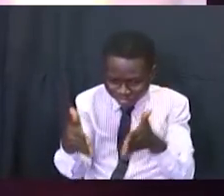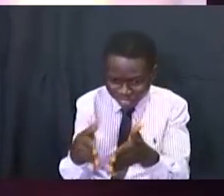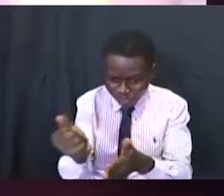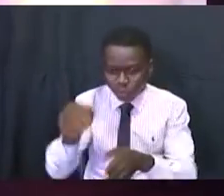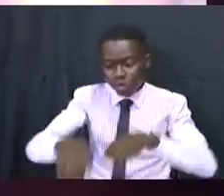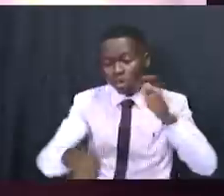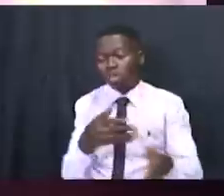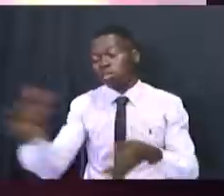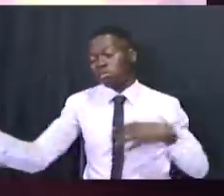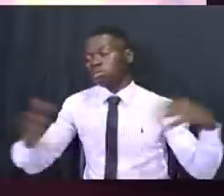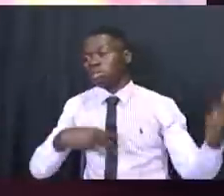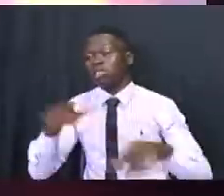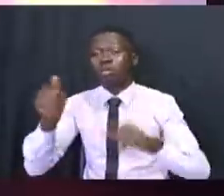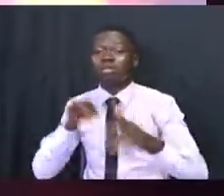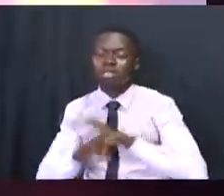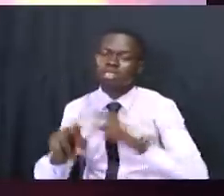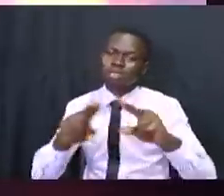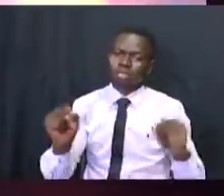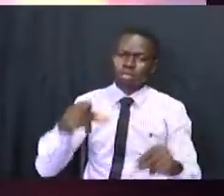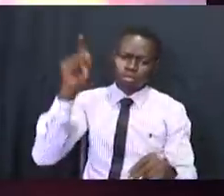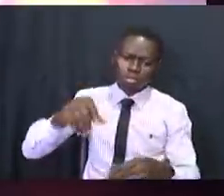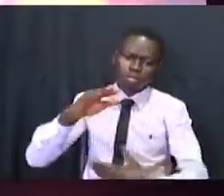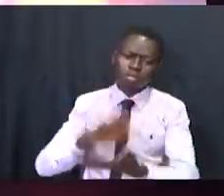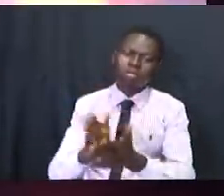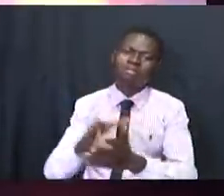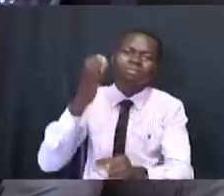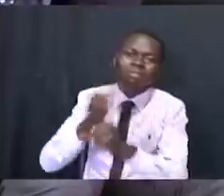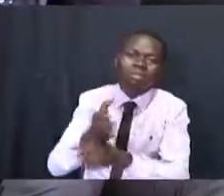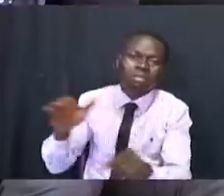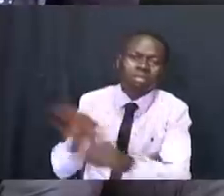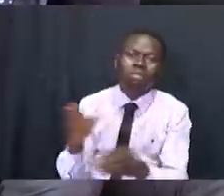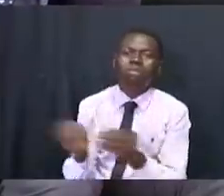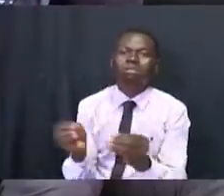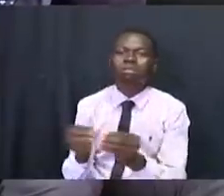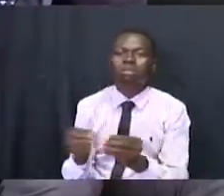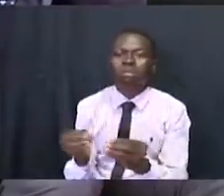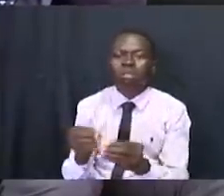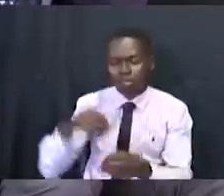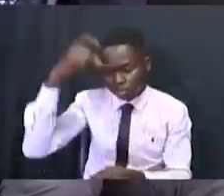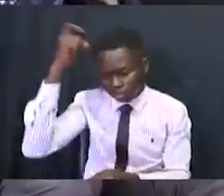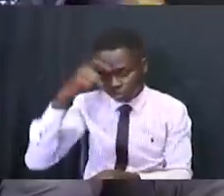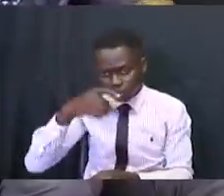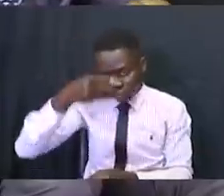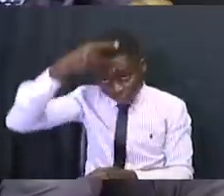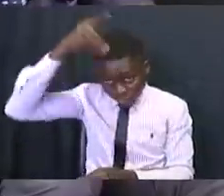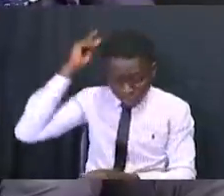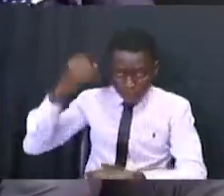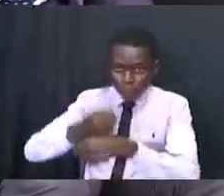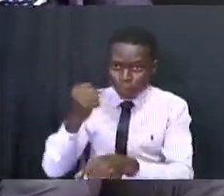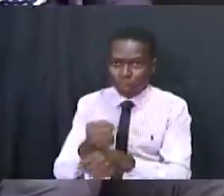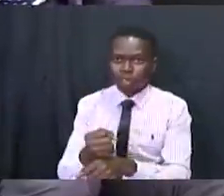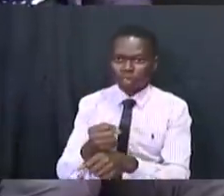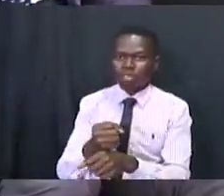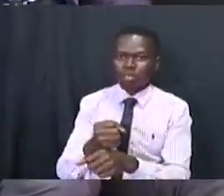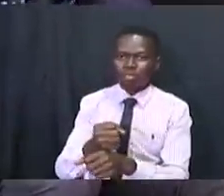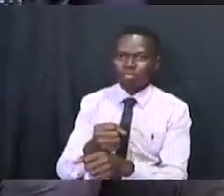Be careful and be wise when we are dealing with the world. Daniel made a firm resolution not to eat